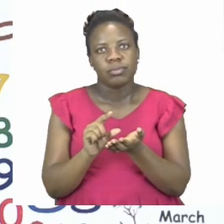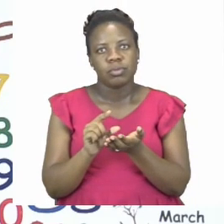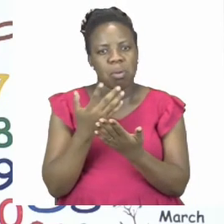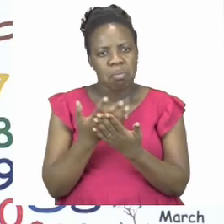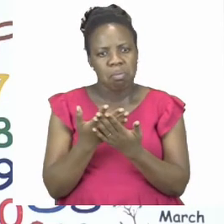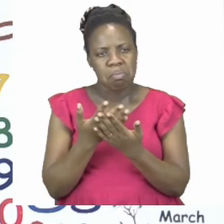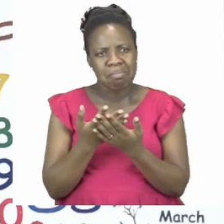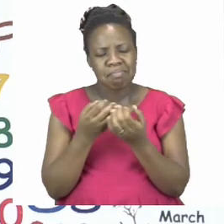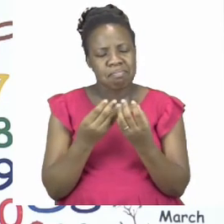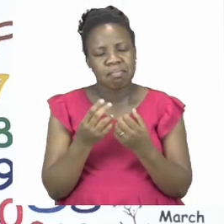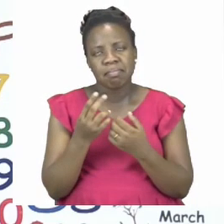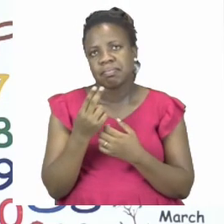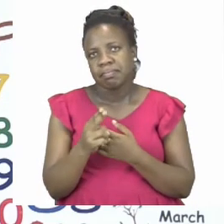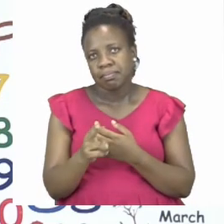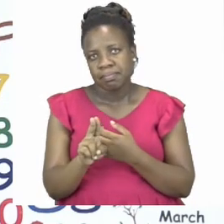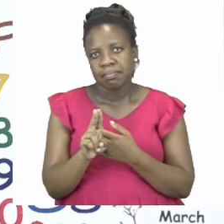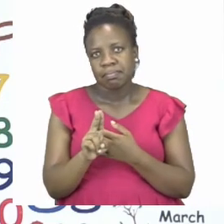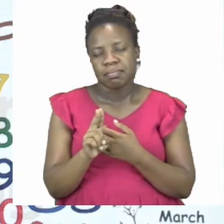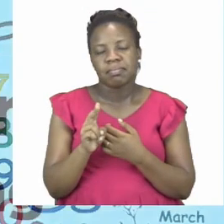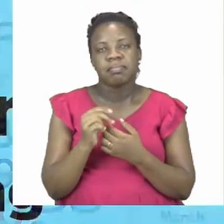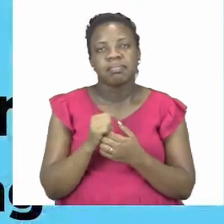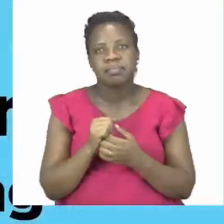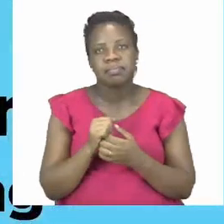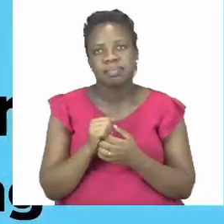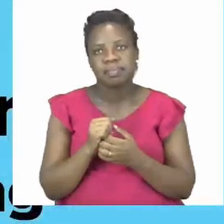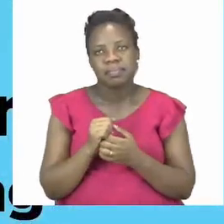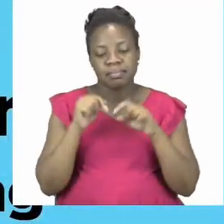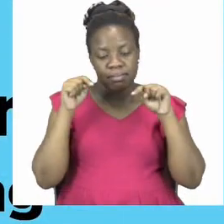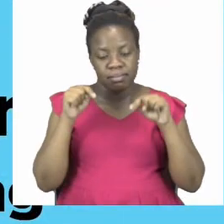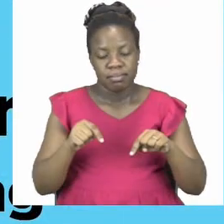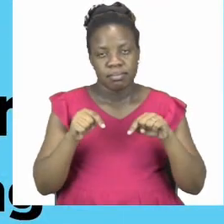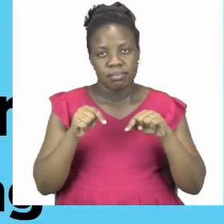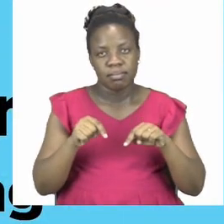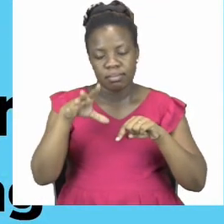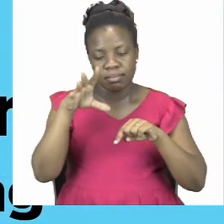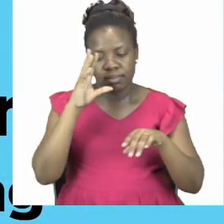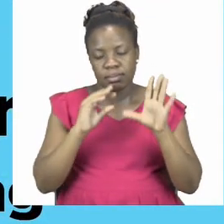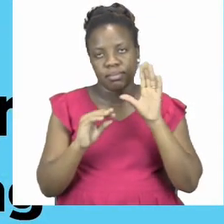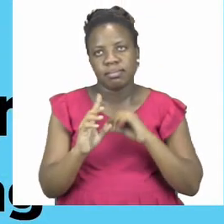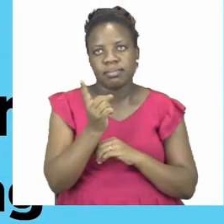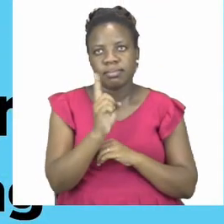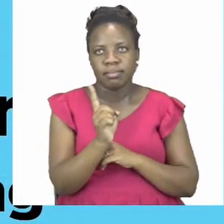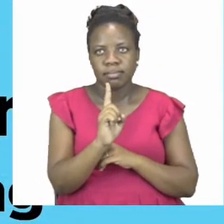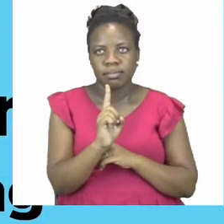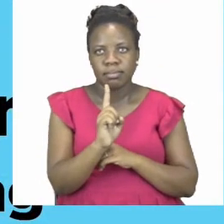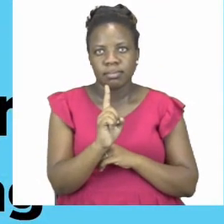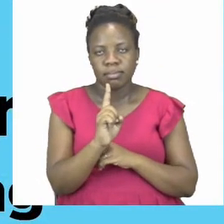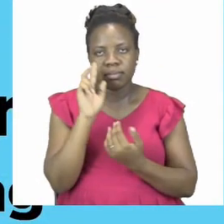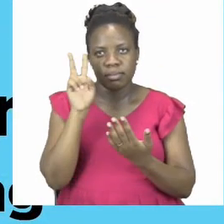wet. Make sure your hands are dry before you touch anything else. For today's lesson, we will be doing